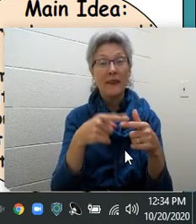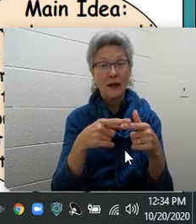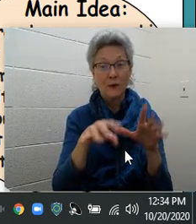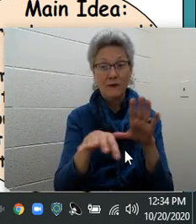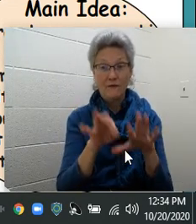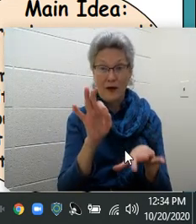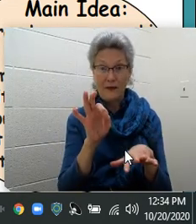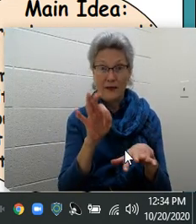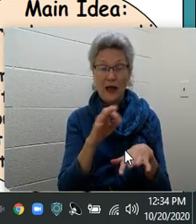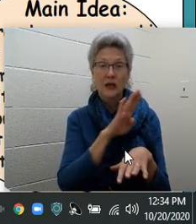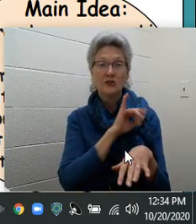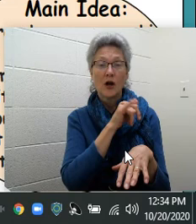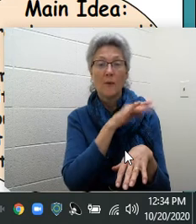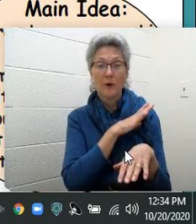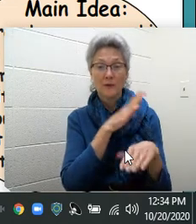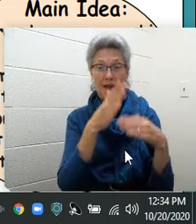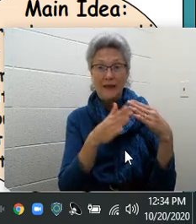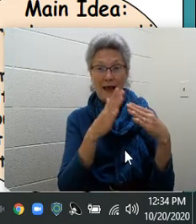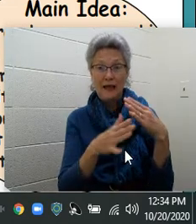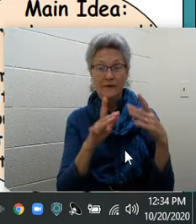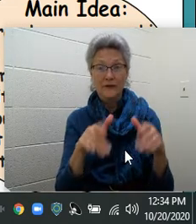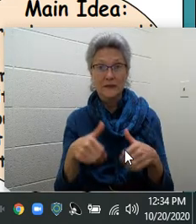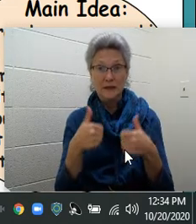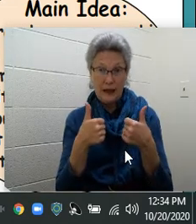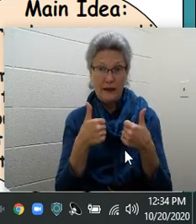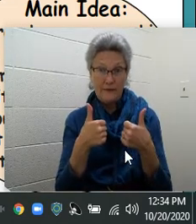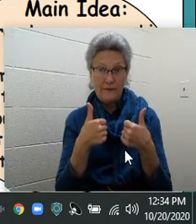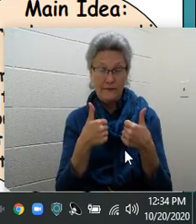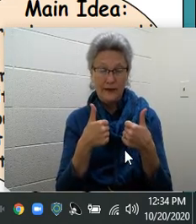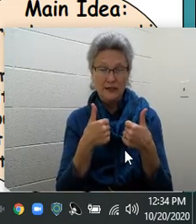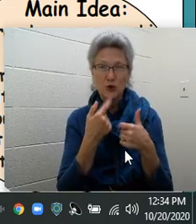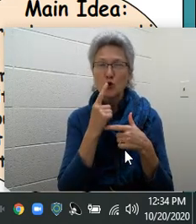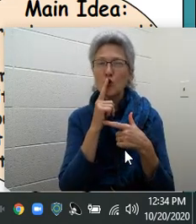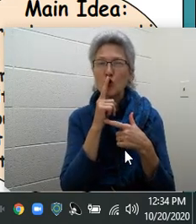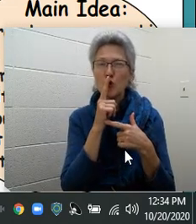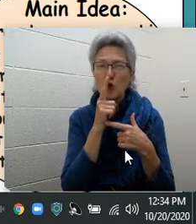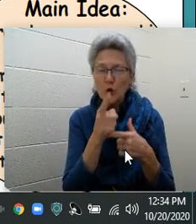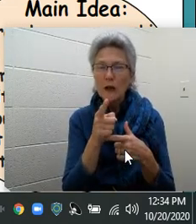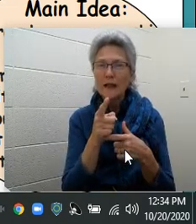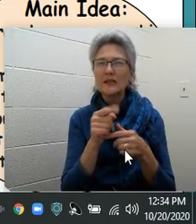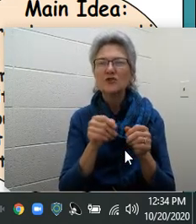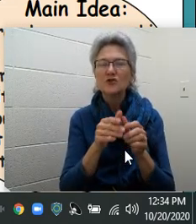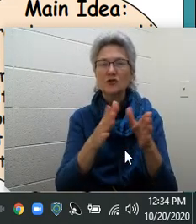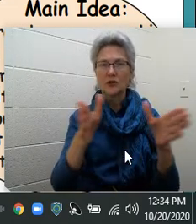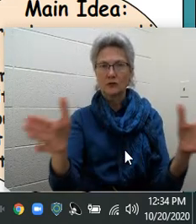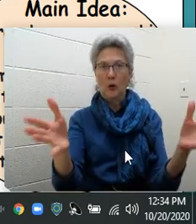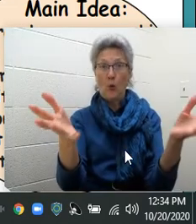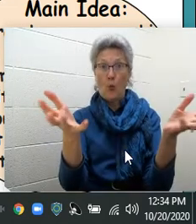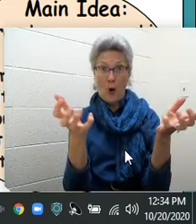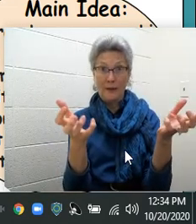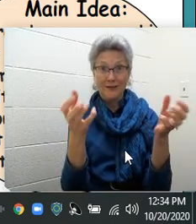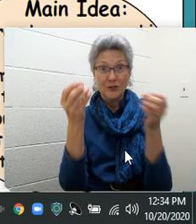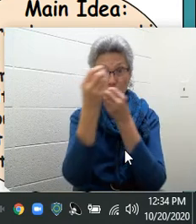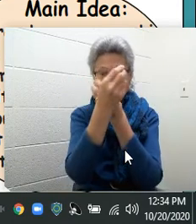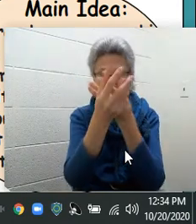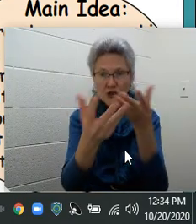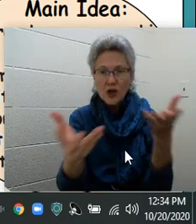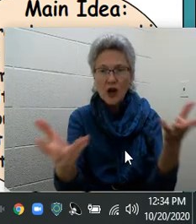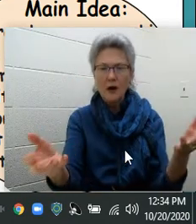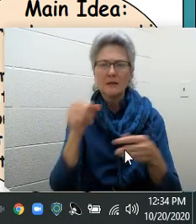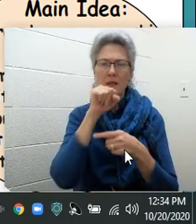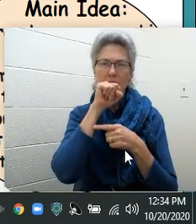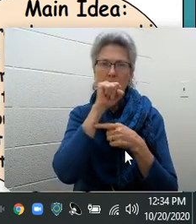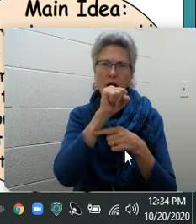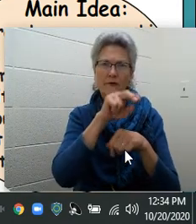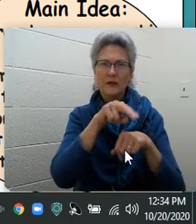find that Burroughs towards the end of his life just really overall wanted to share his love of nature